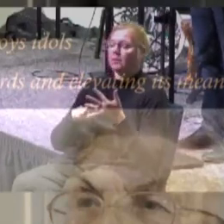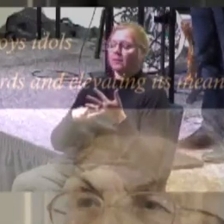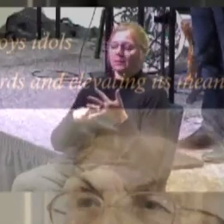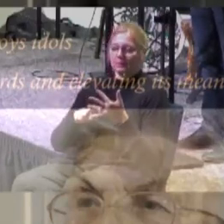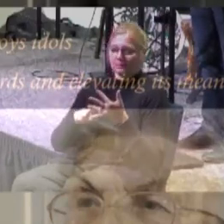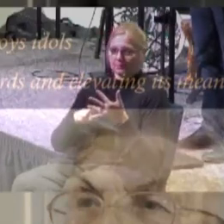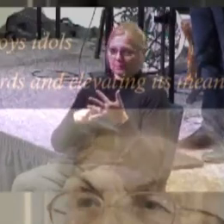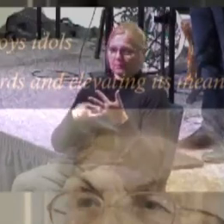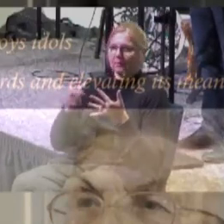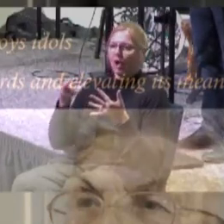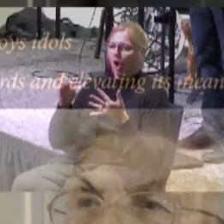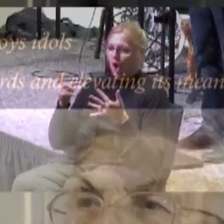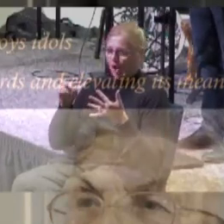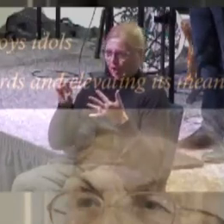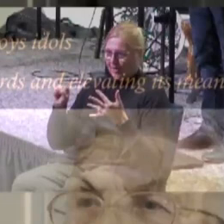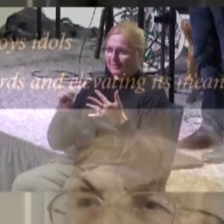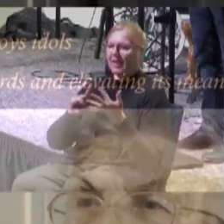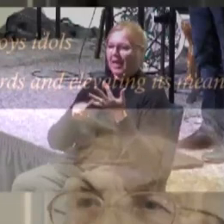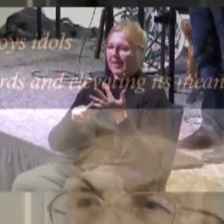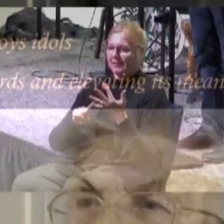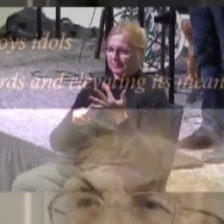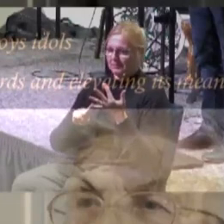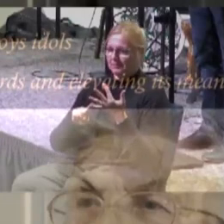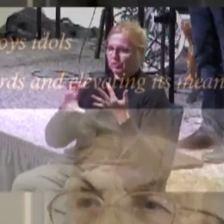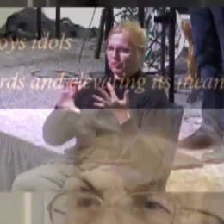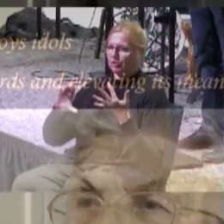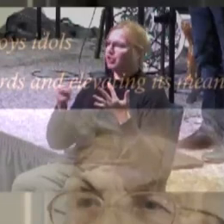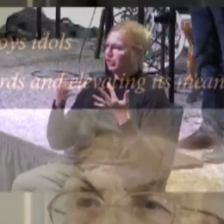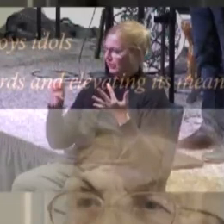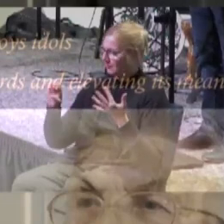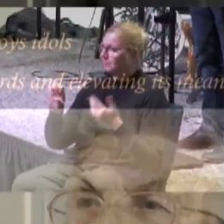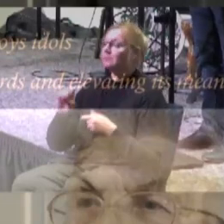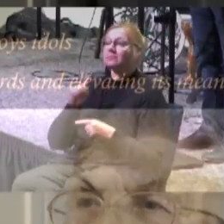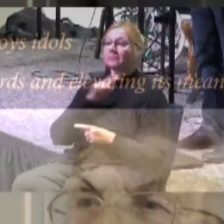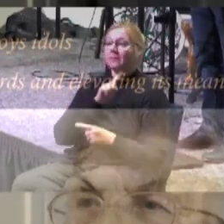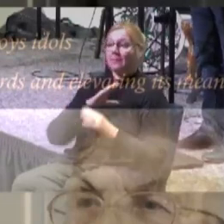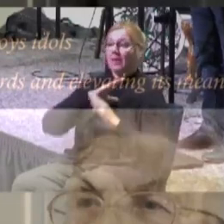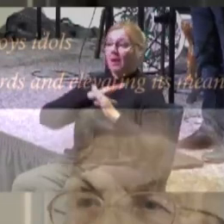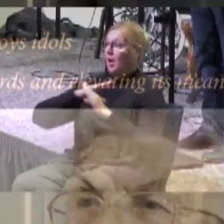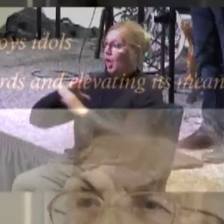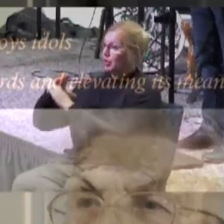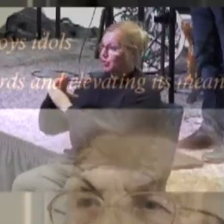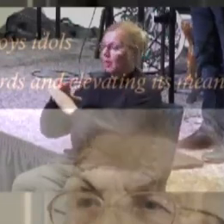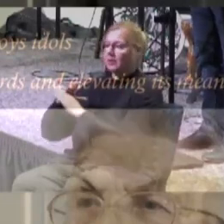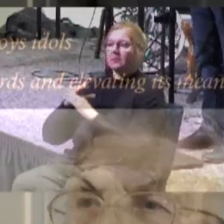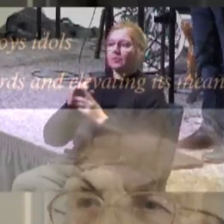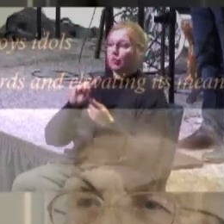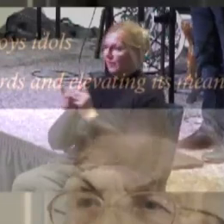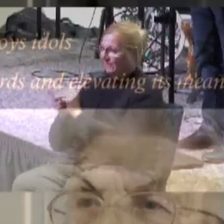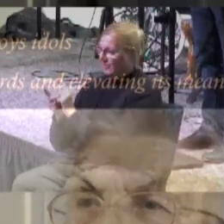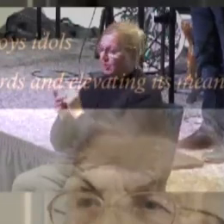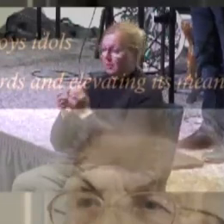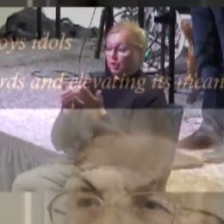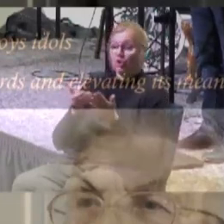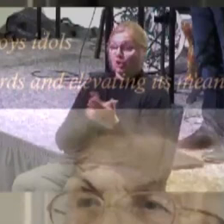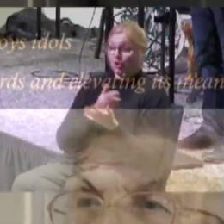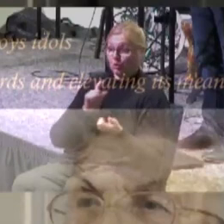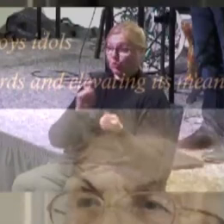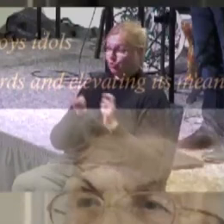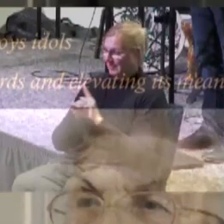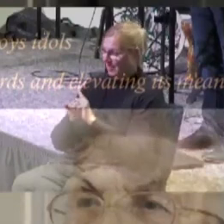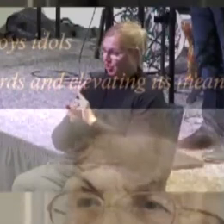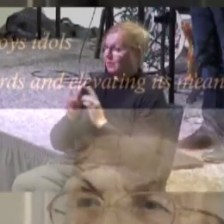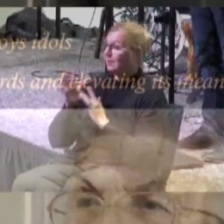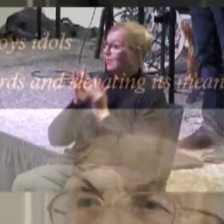a fearful attachment to a particular established translation obstructs revision, new translations,